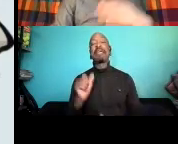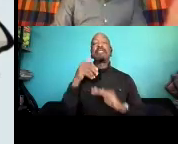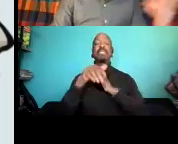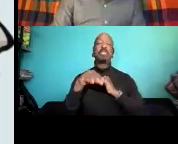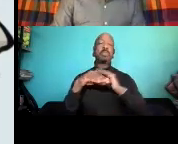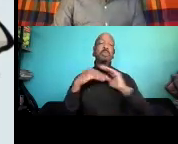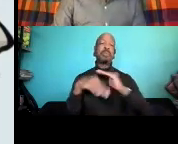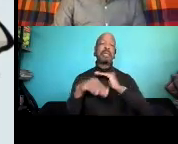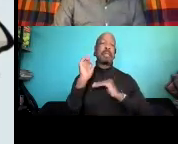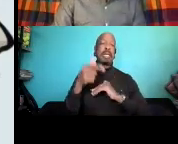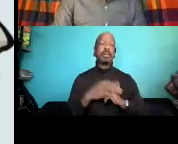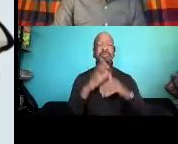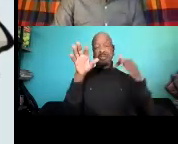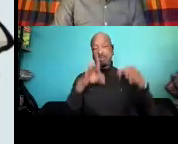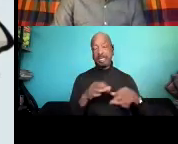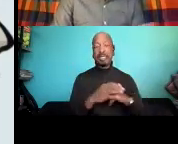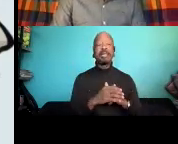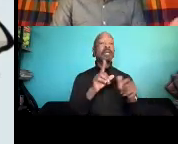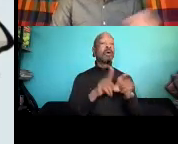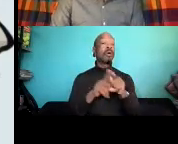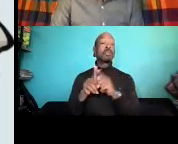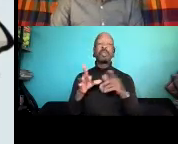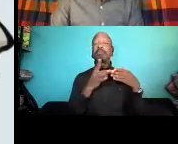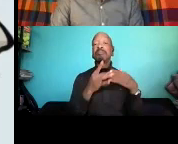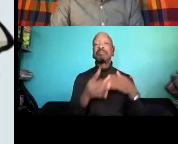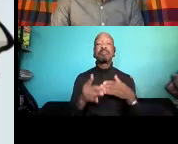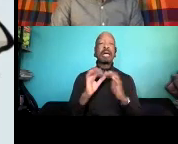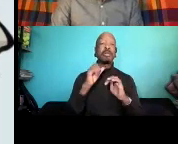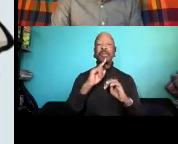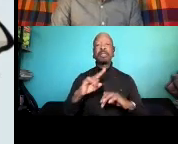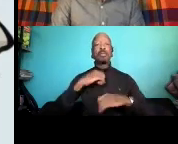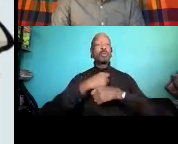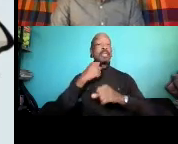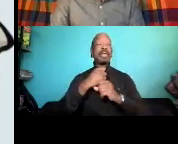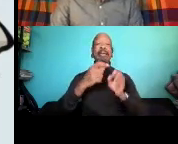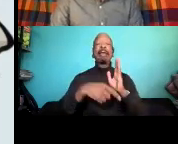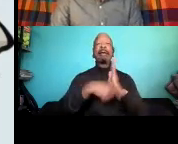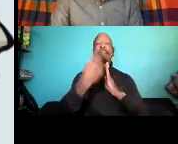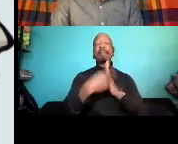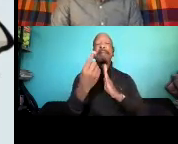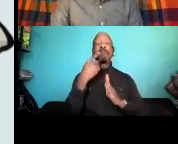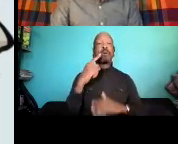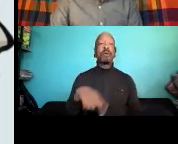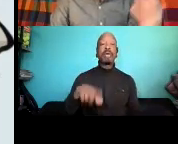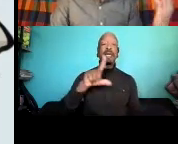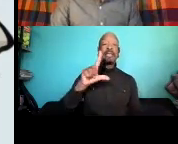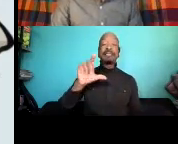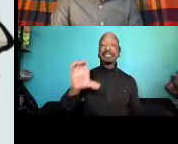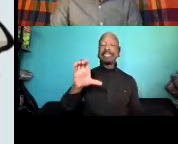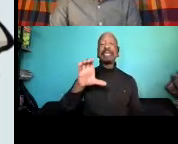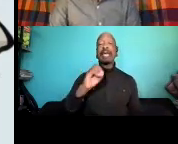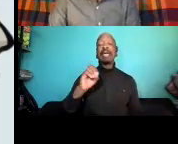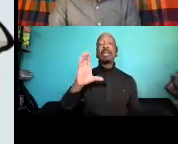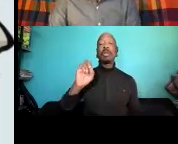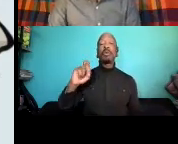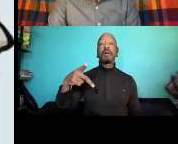where we can direct you to how to create your co-op's employee handbook for both LLCs and cooperative corporations, our Think Outside